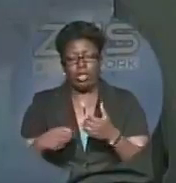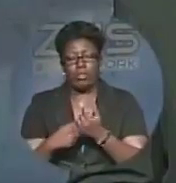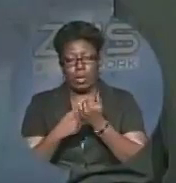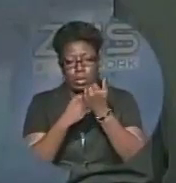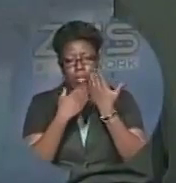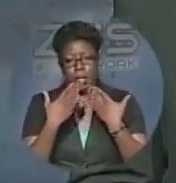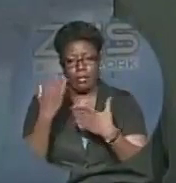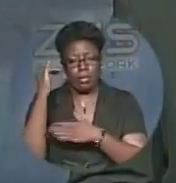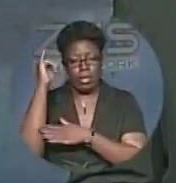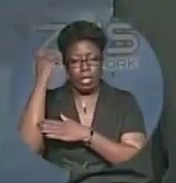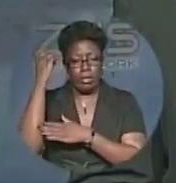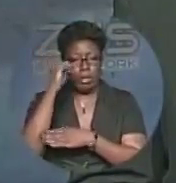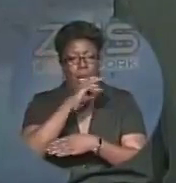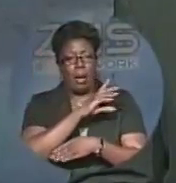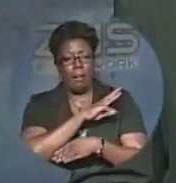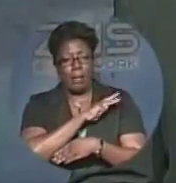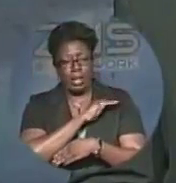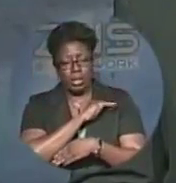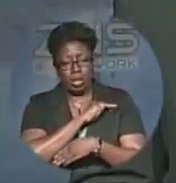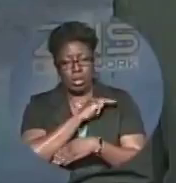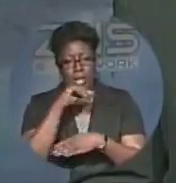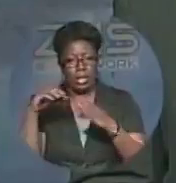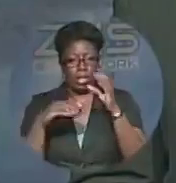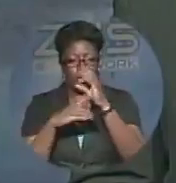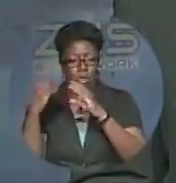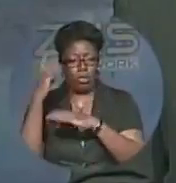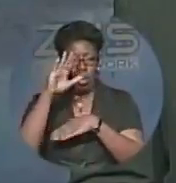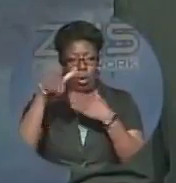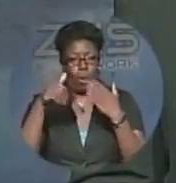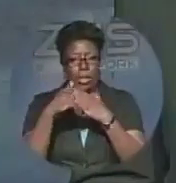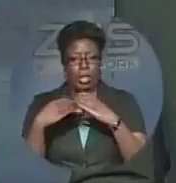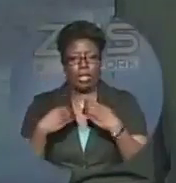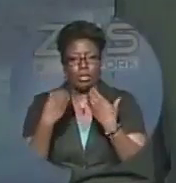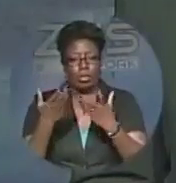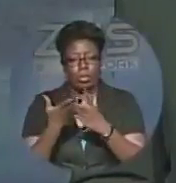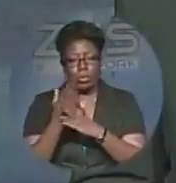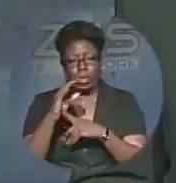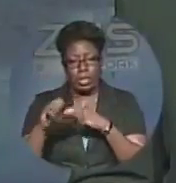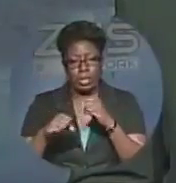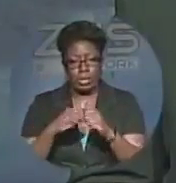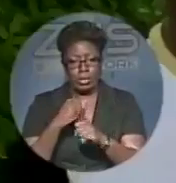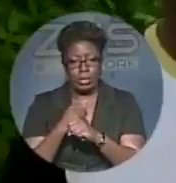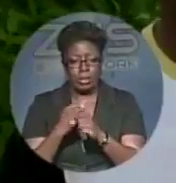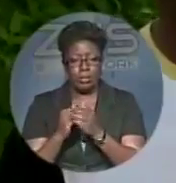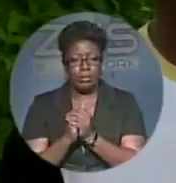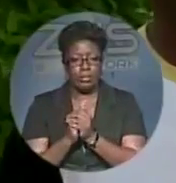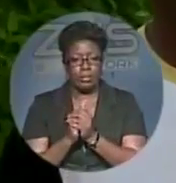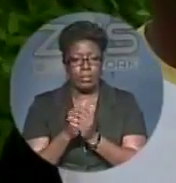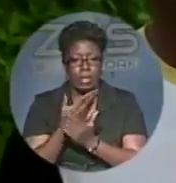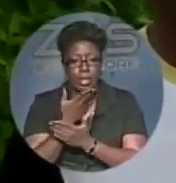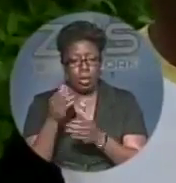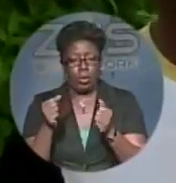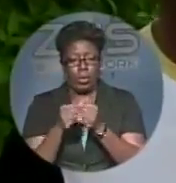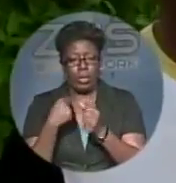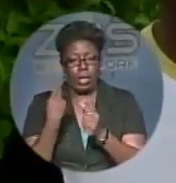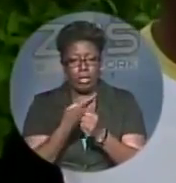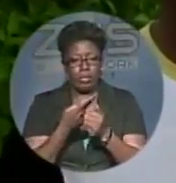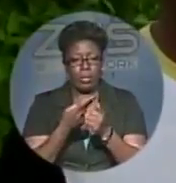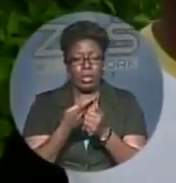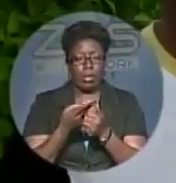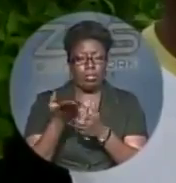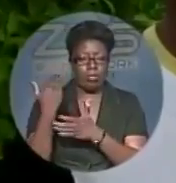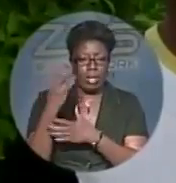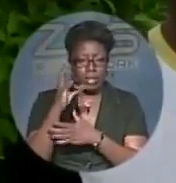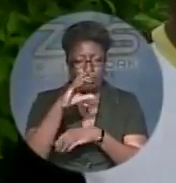J.R. McDonald and Baker Construction for all their contributions over the years. They've been with us for the past 7 years, and